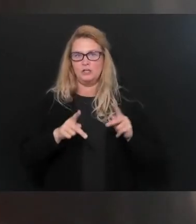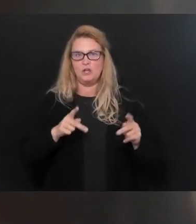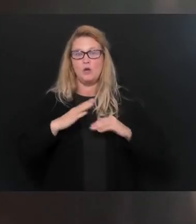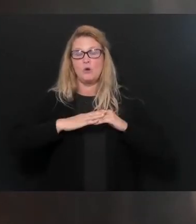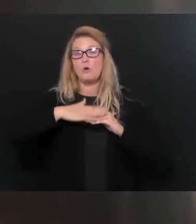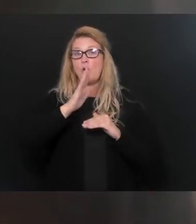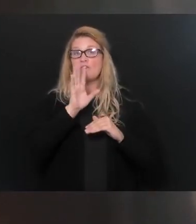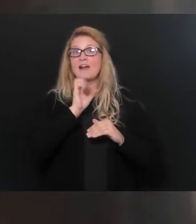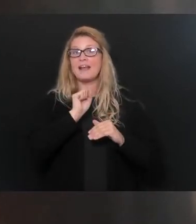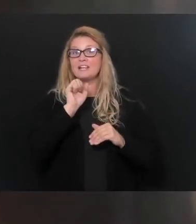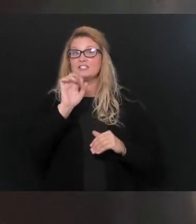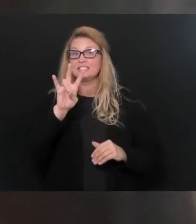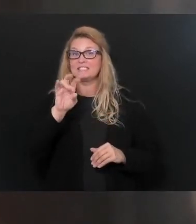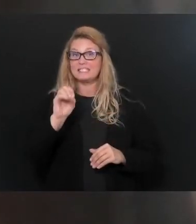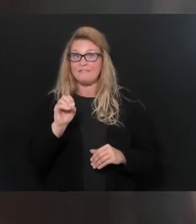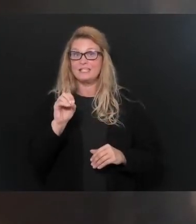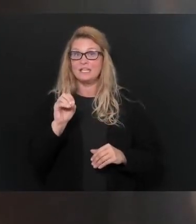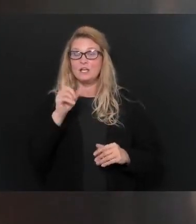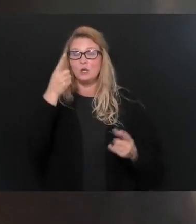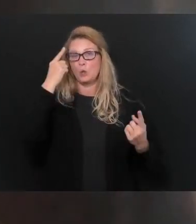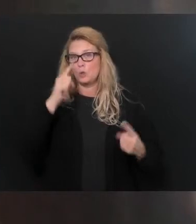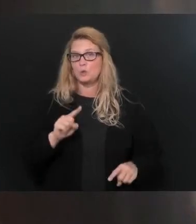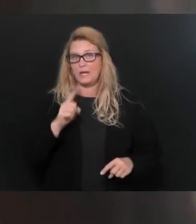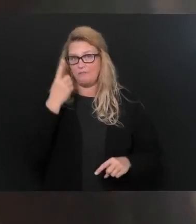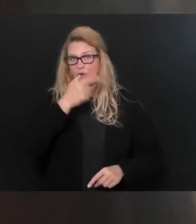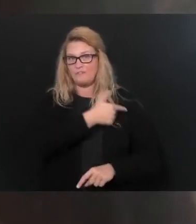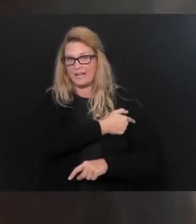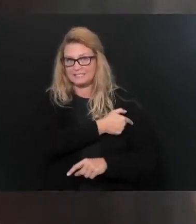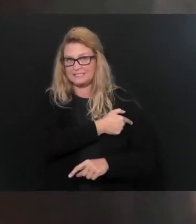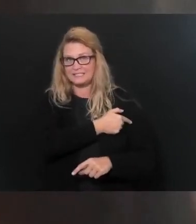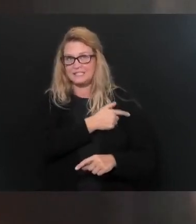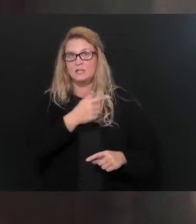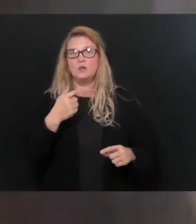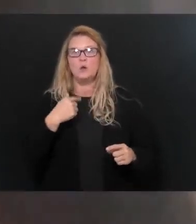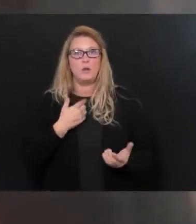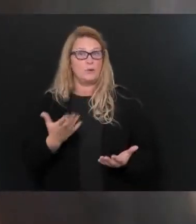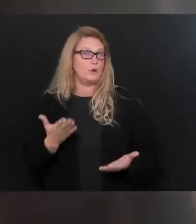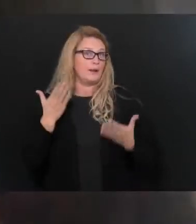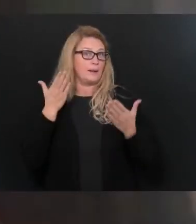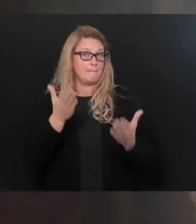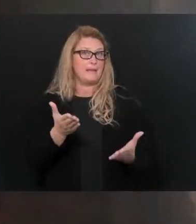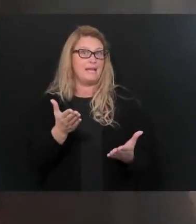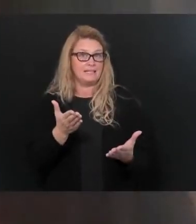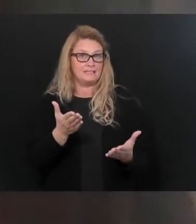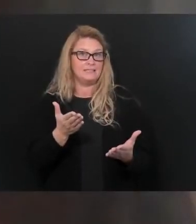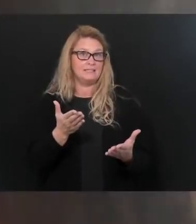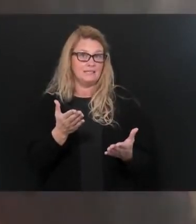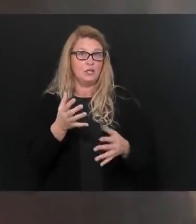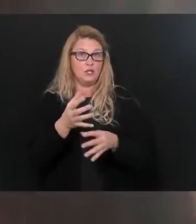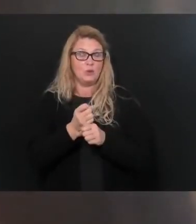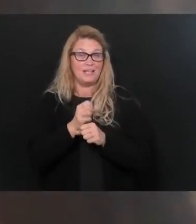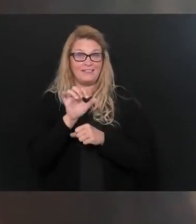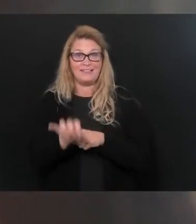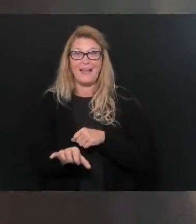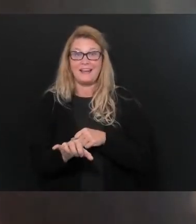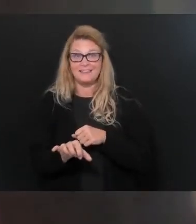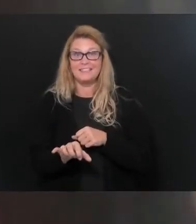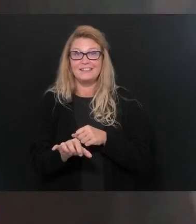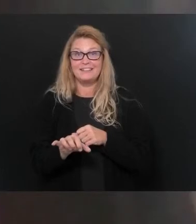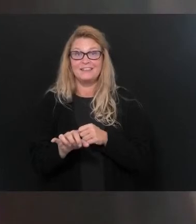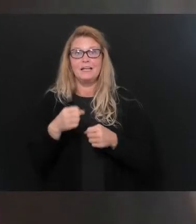old who agree to get the vaccine. And we would heavily recommend you get the vaccine. And this move now is to create